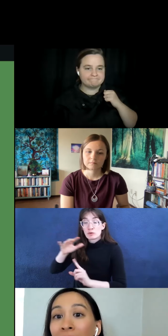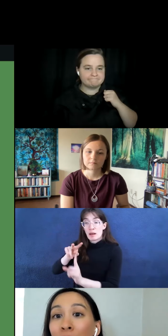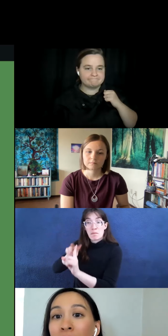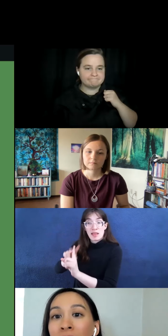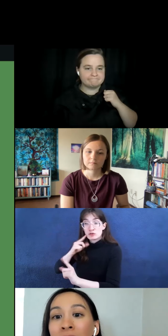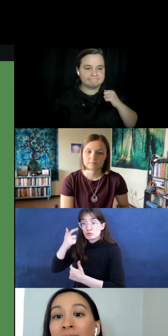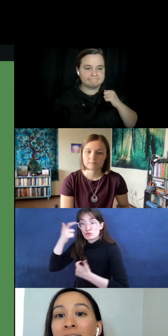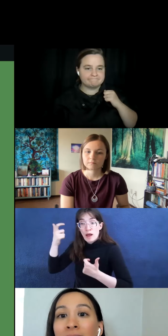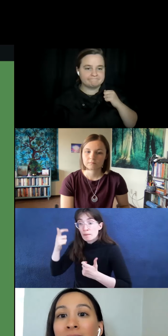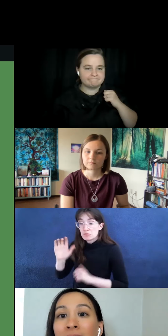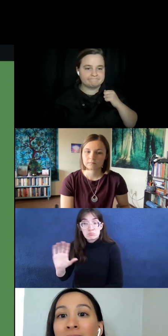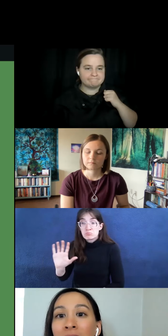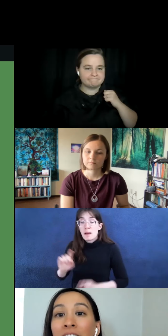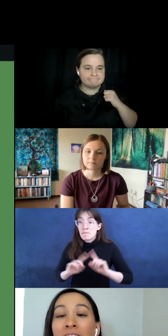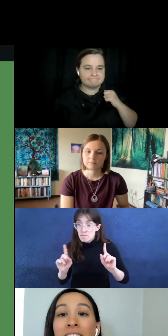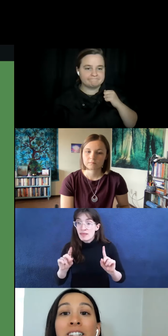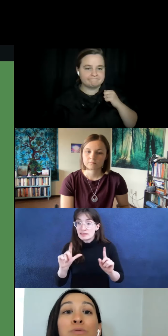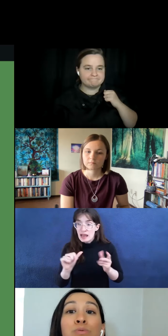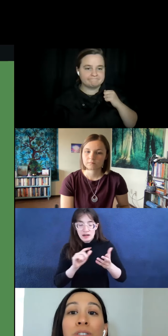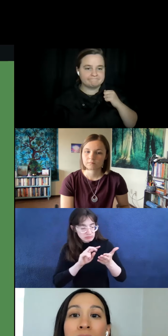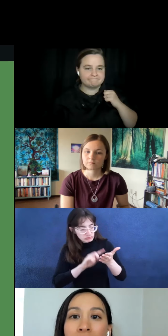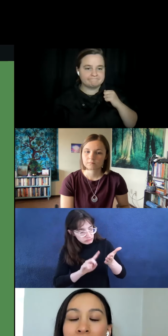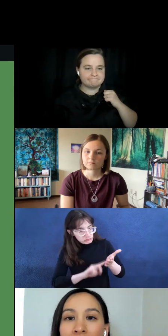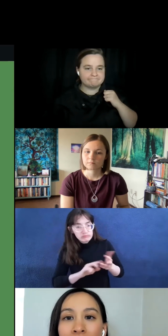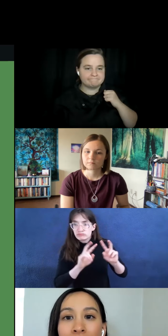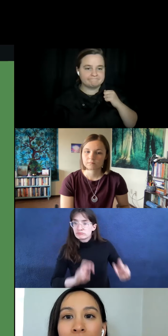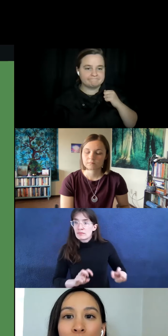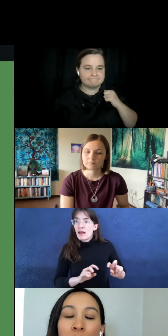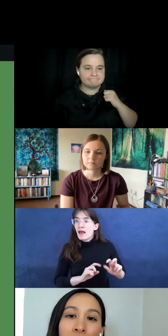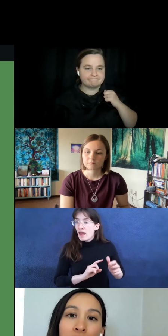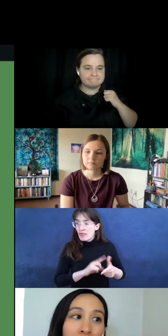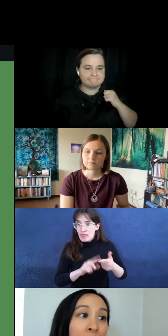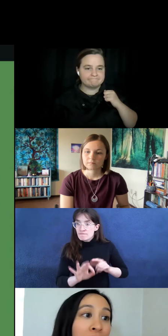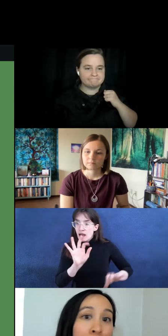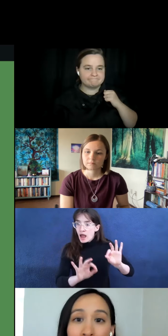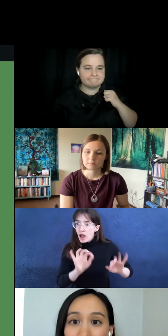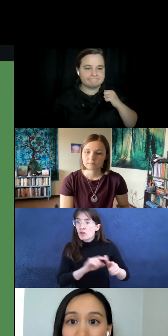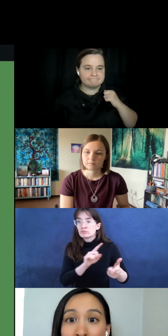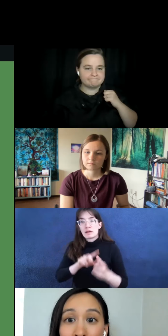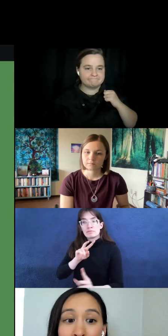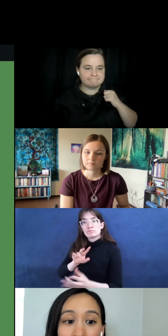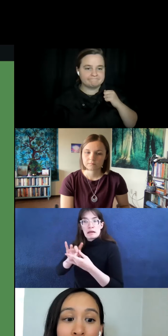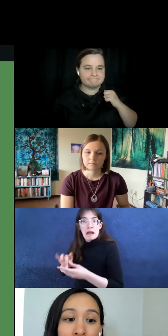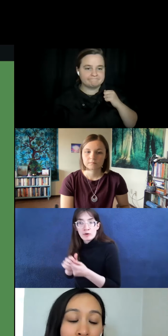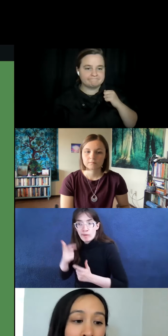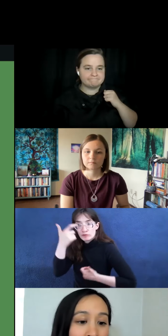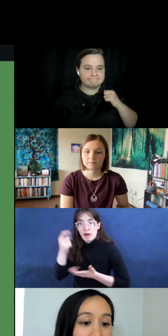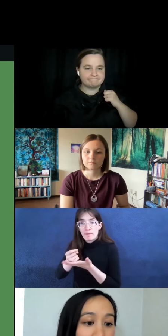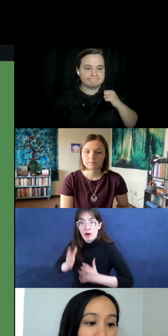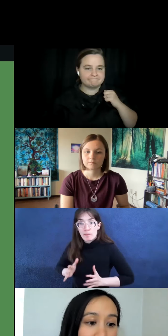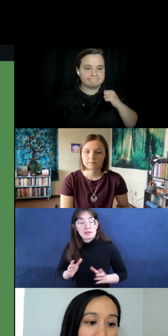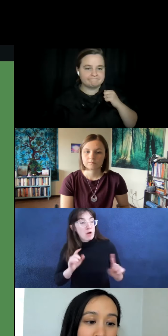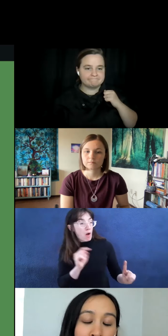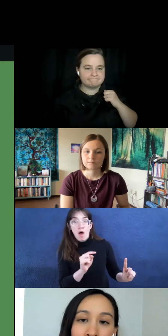he found in the data. And then it just really connected with trauma therapists, rightfully so, as you can